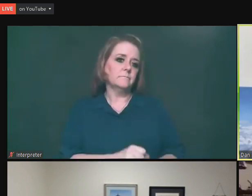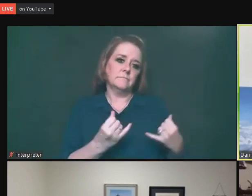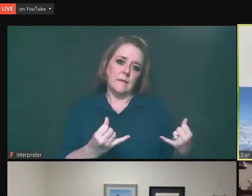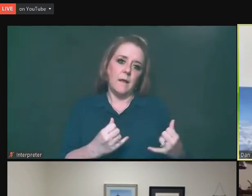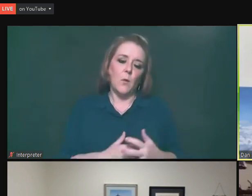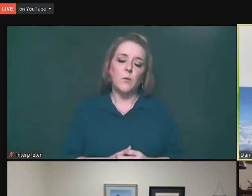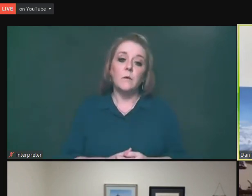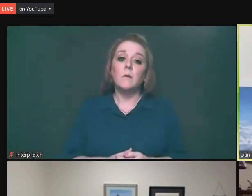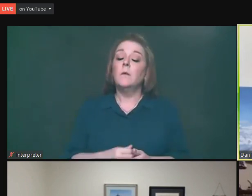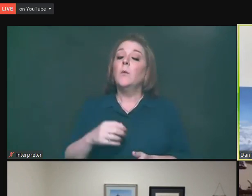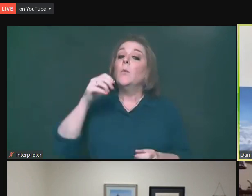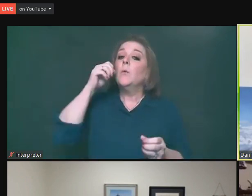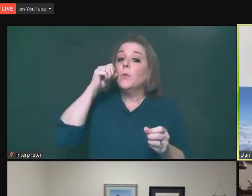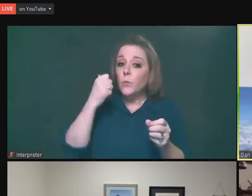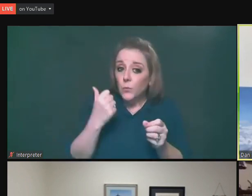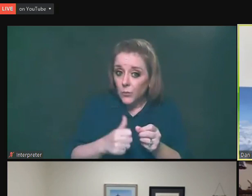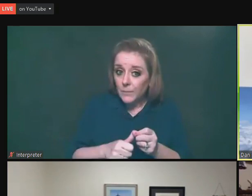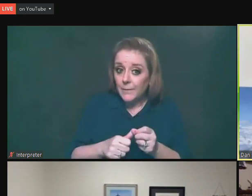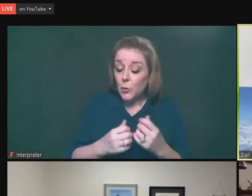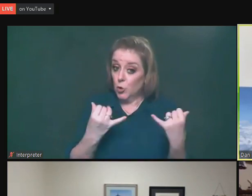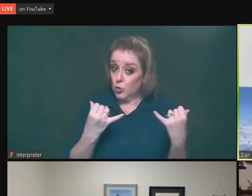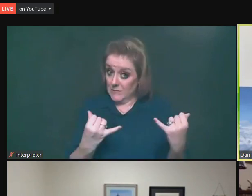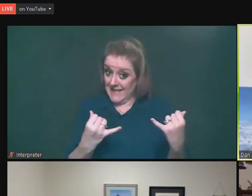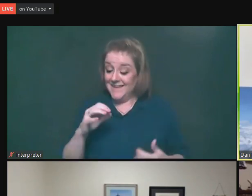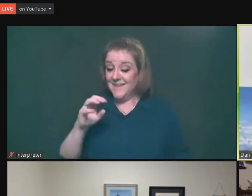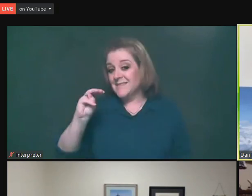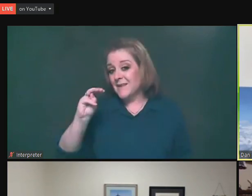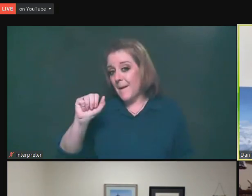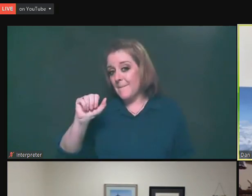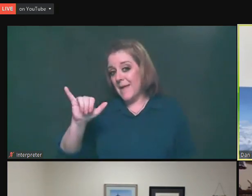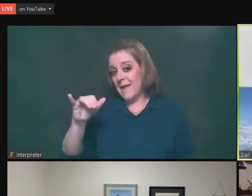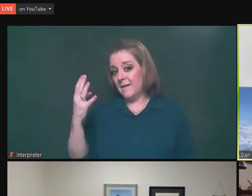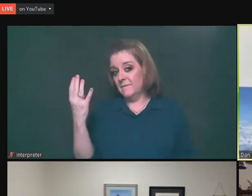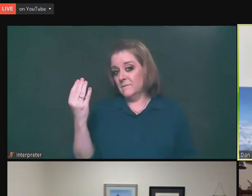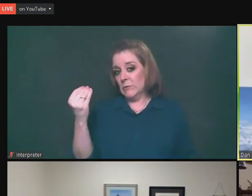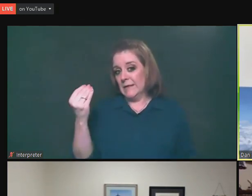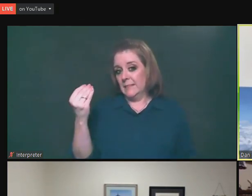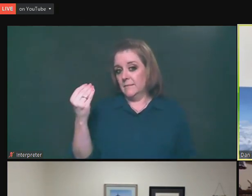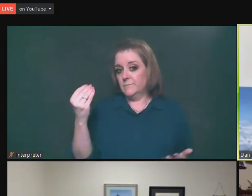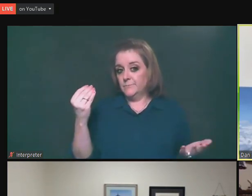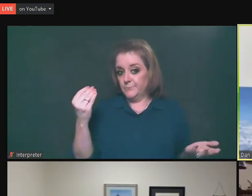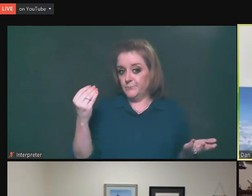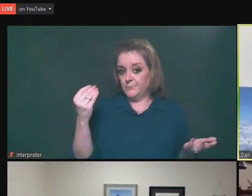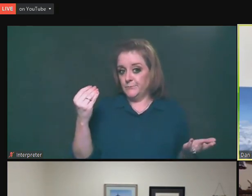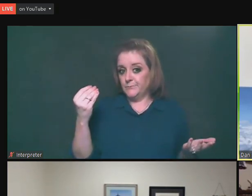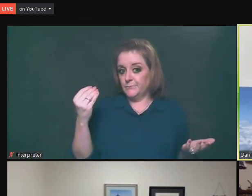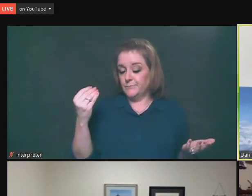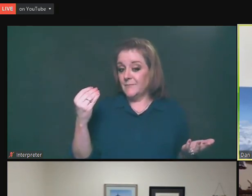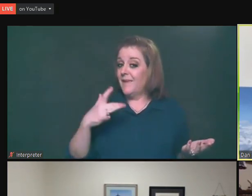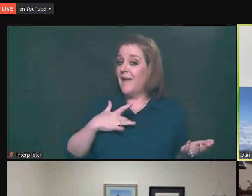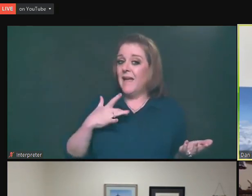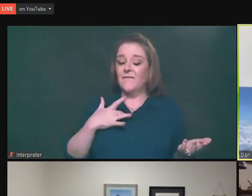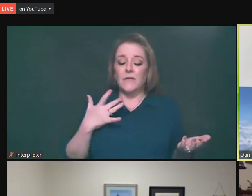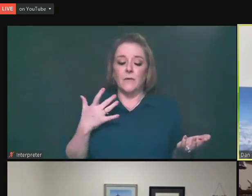Remember, once again, today's May the 14th. I think the earliest anybody would come back